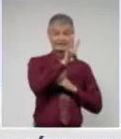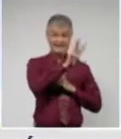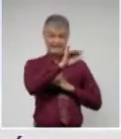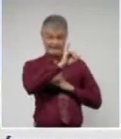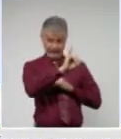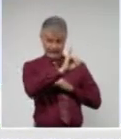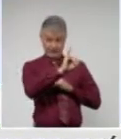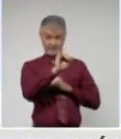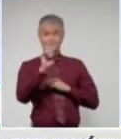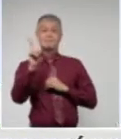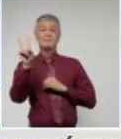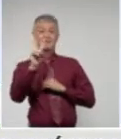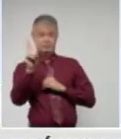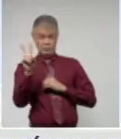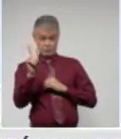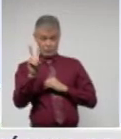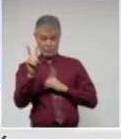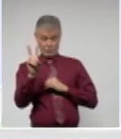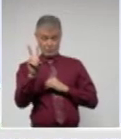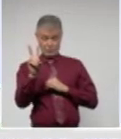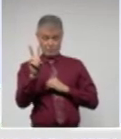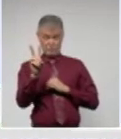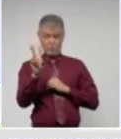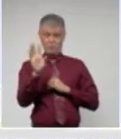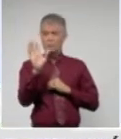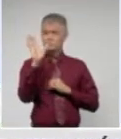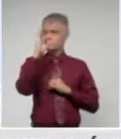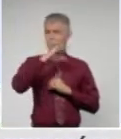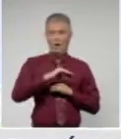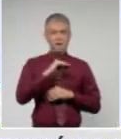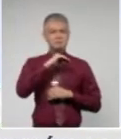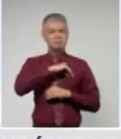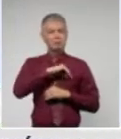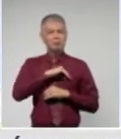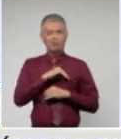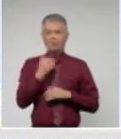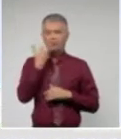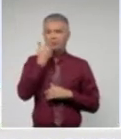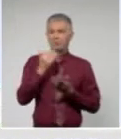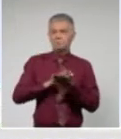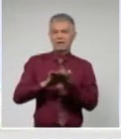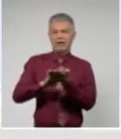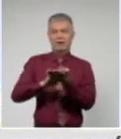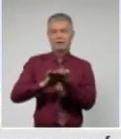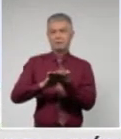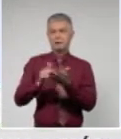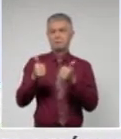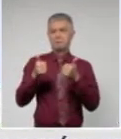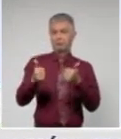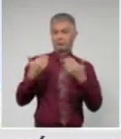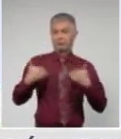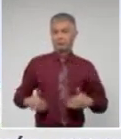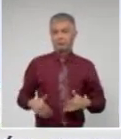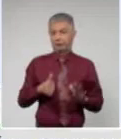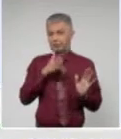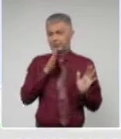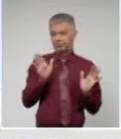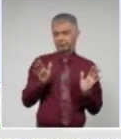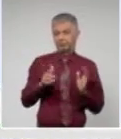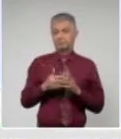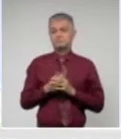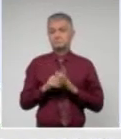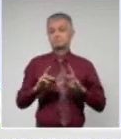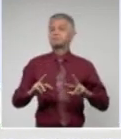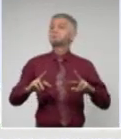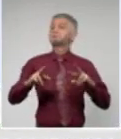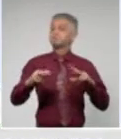20. In fact, all are under 18, for a total of 540 children